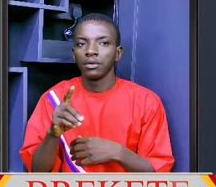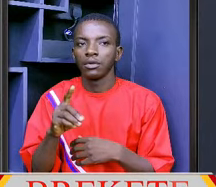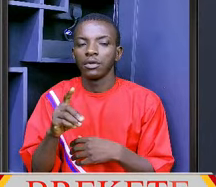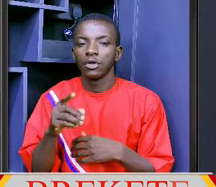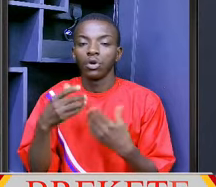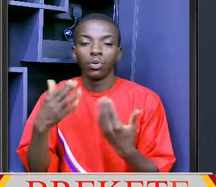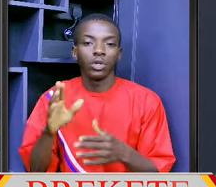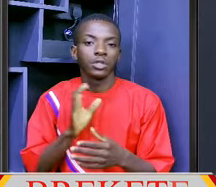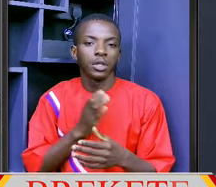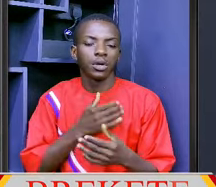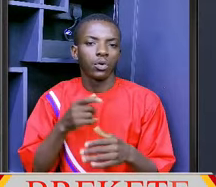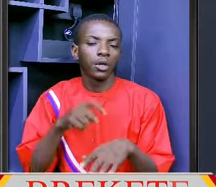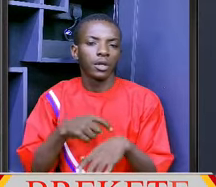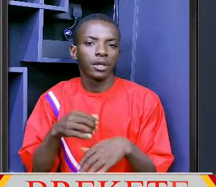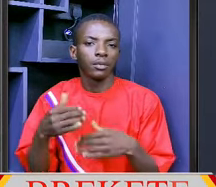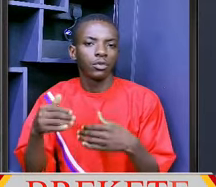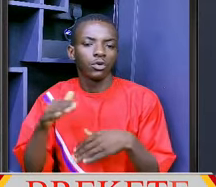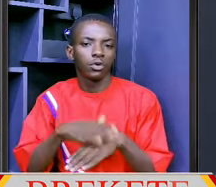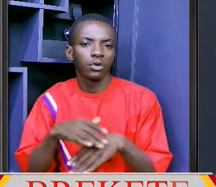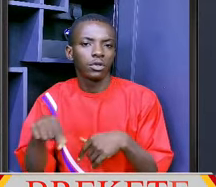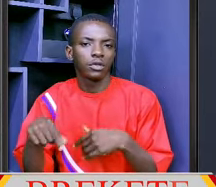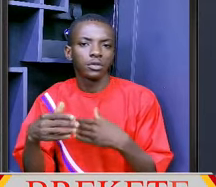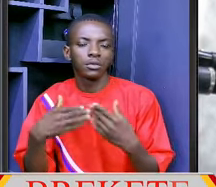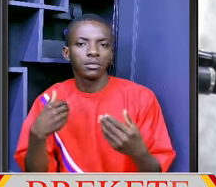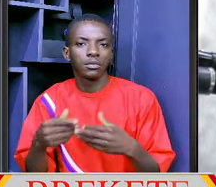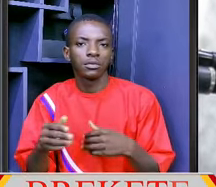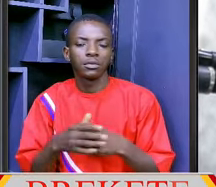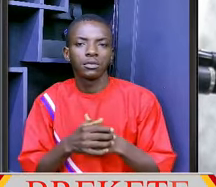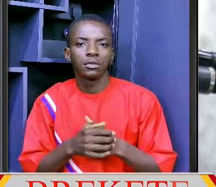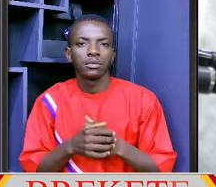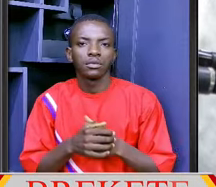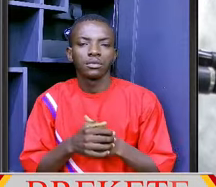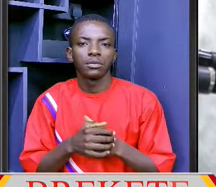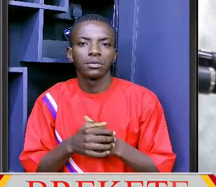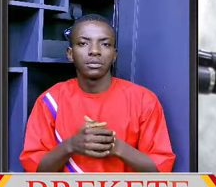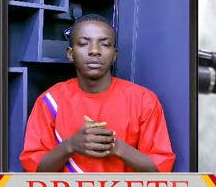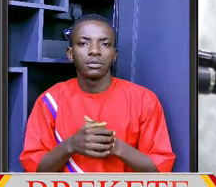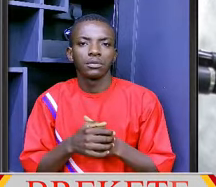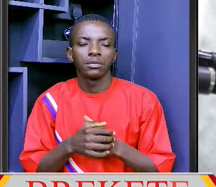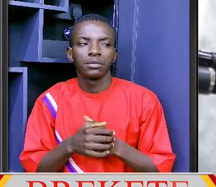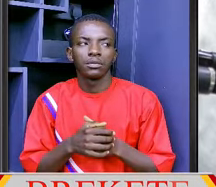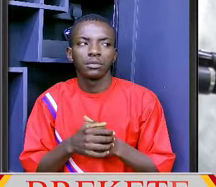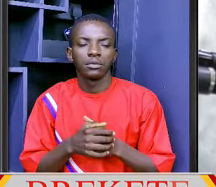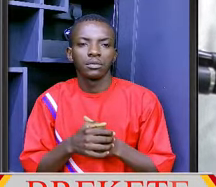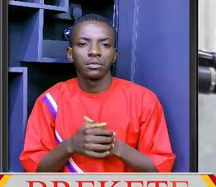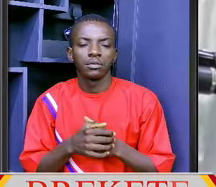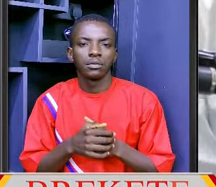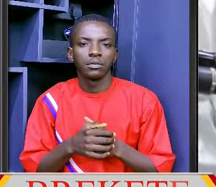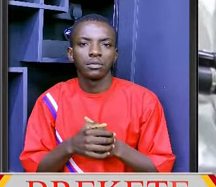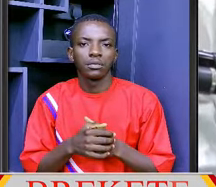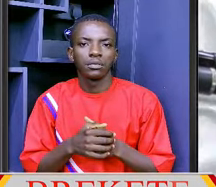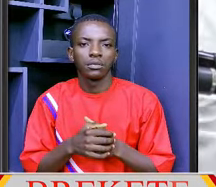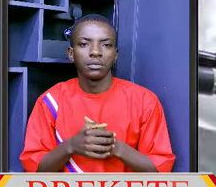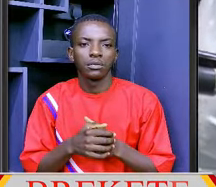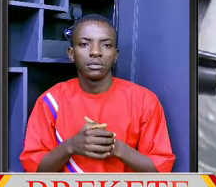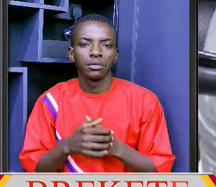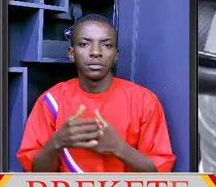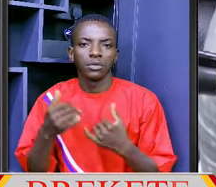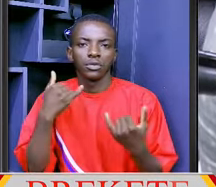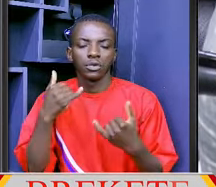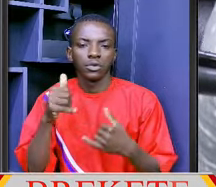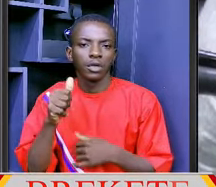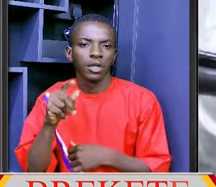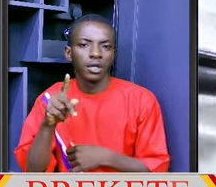are wasting our time on this matter. Yes, sir. Can you just give me just 30 seconds? Let me explain to you. I called or call at the